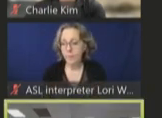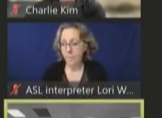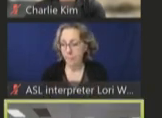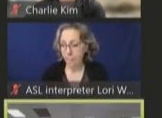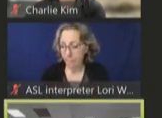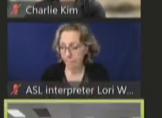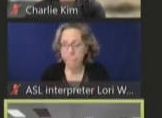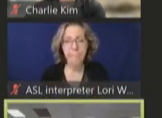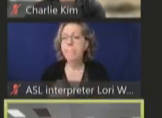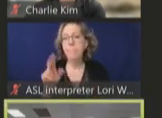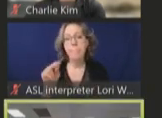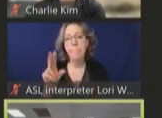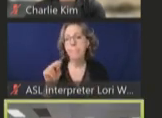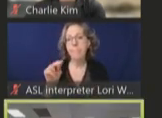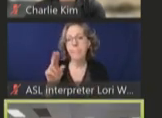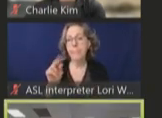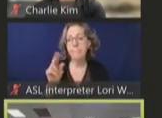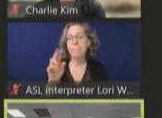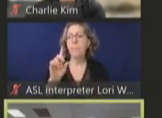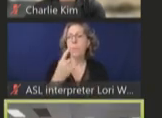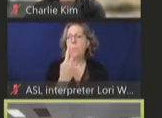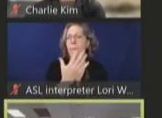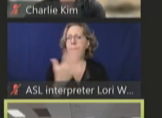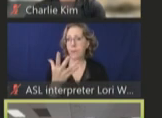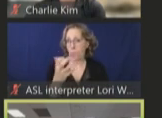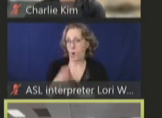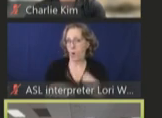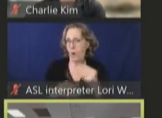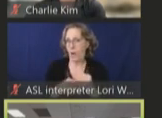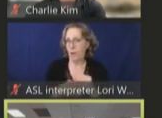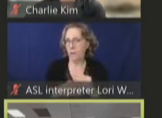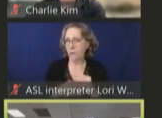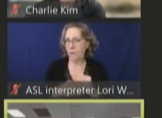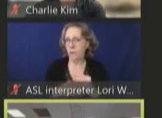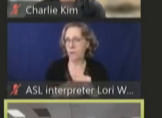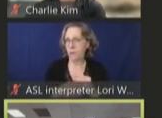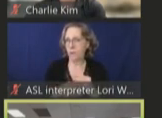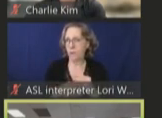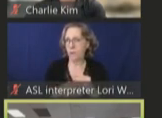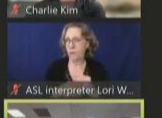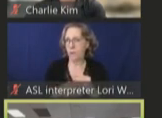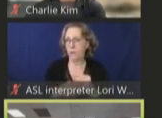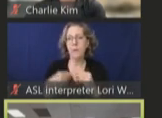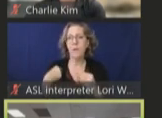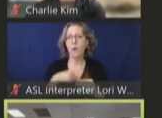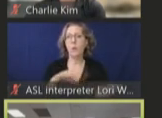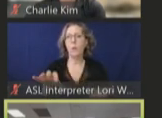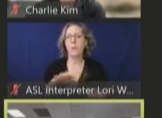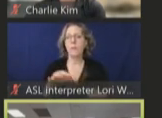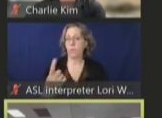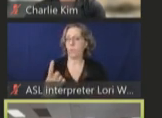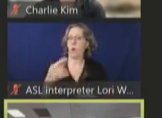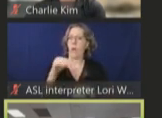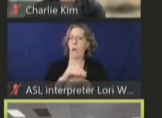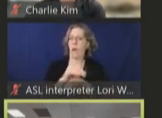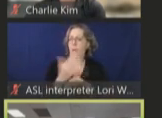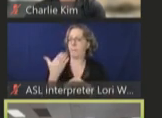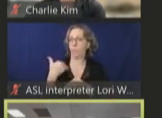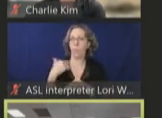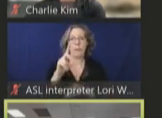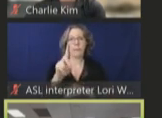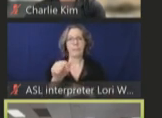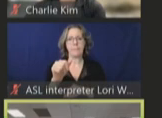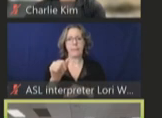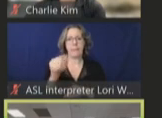No, I think the only thing I would add, so we had done a disability awareness night at the ballpark for